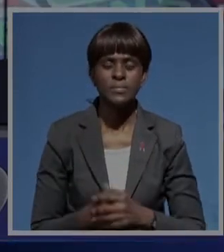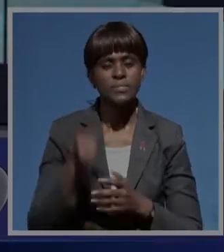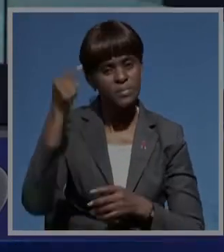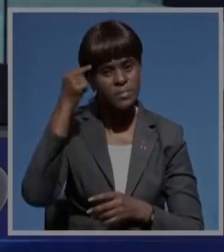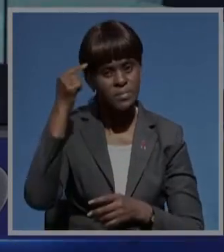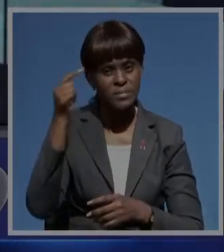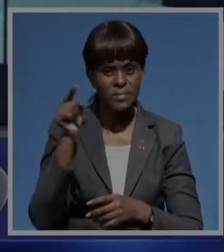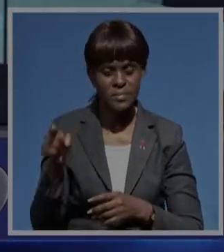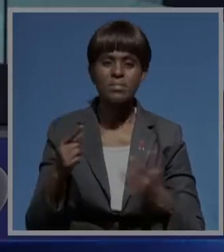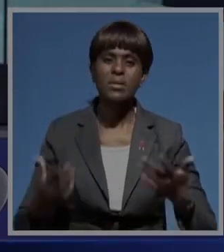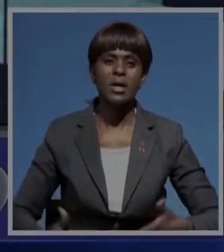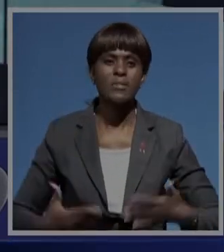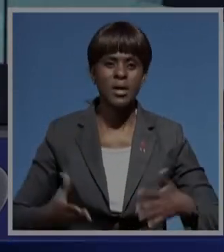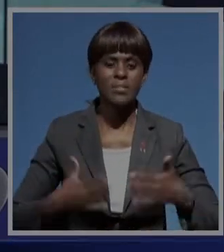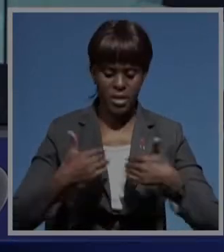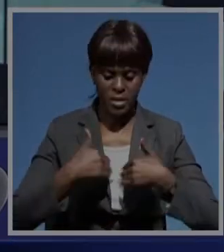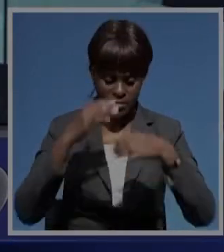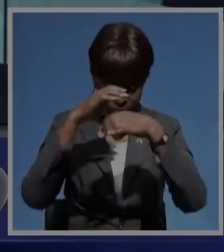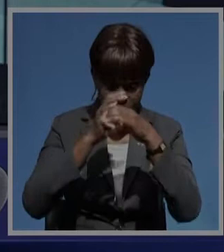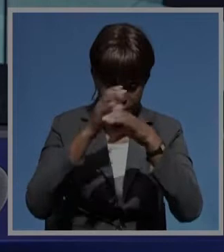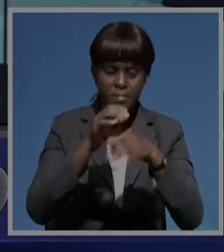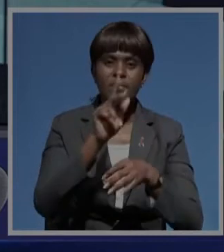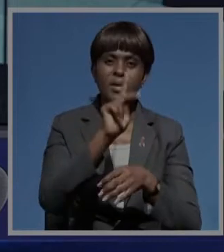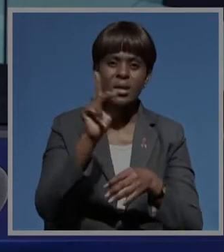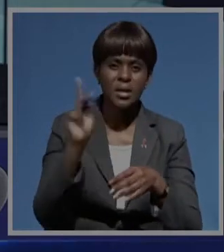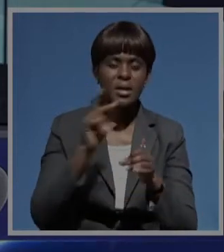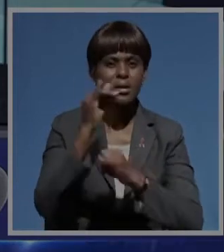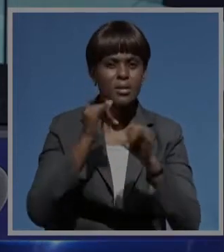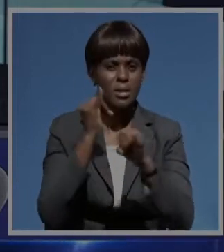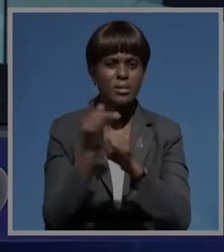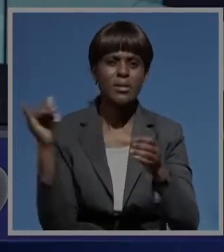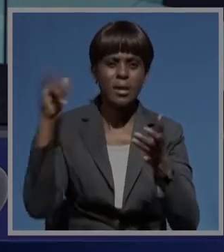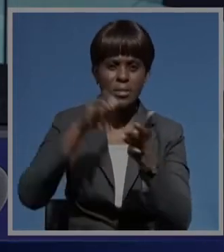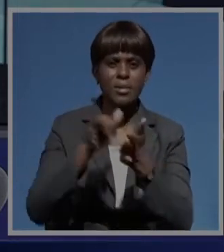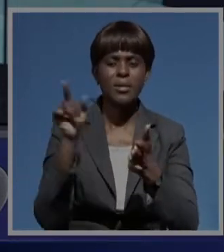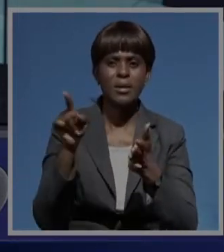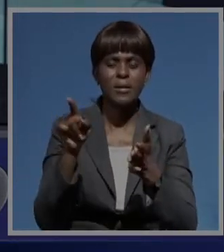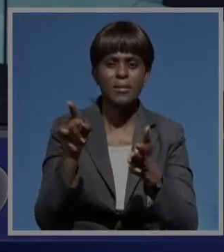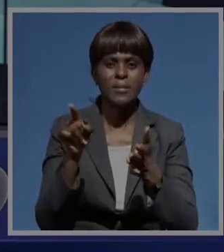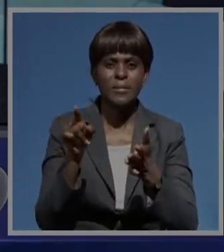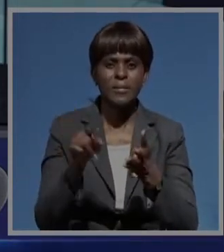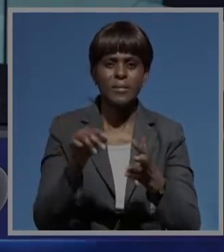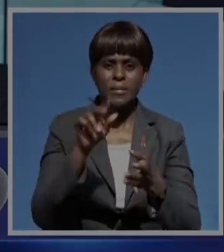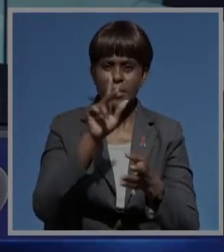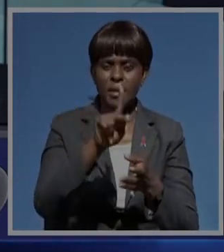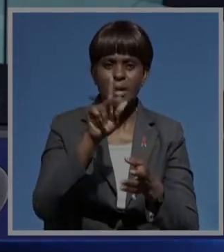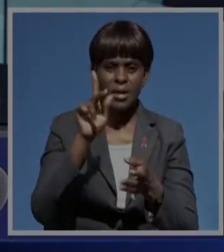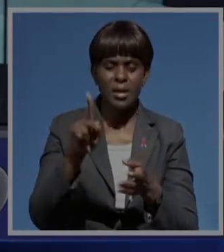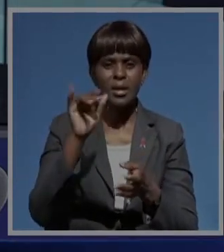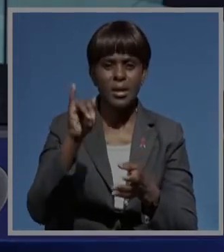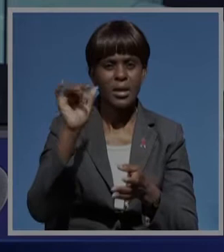The government is impressed with surveillance measures at the Kenneth Kaunda International Airport, KKIA, in the wake of